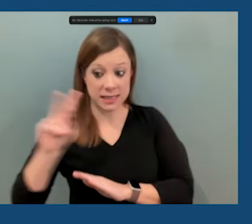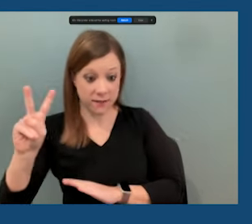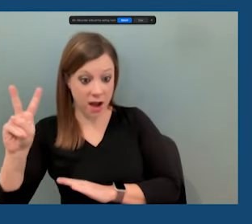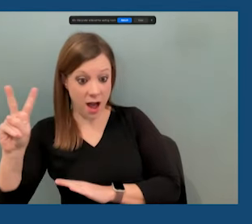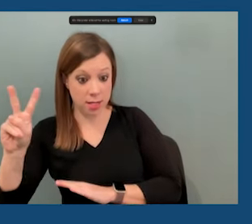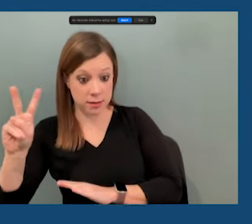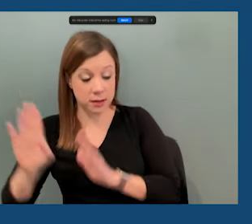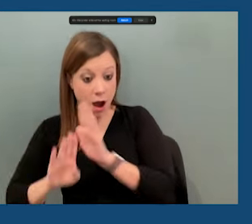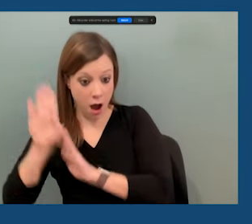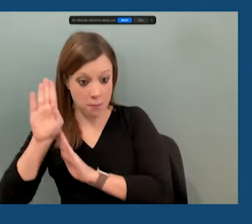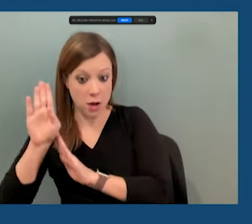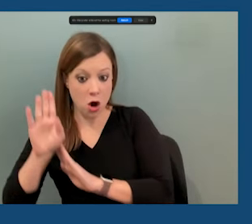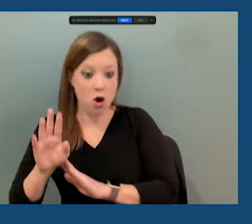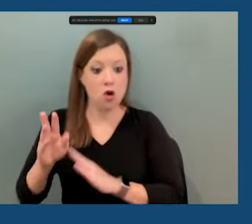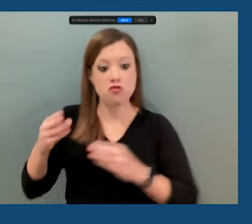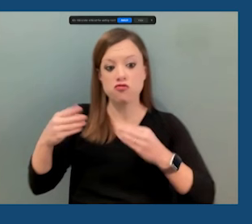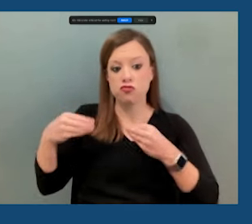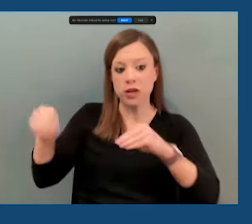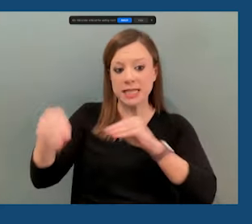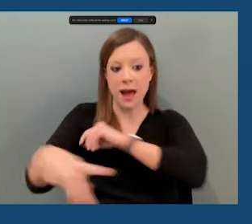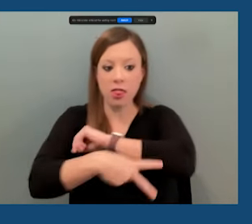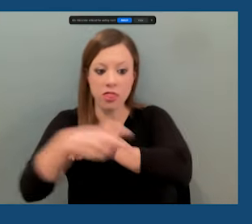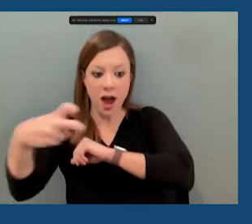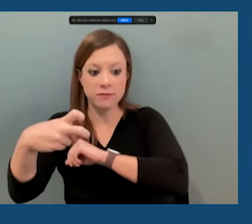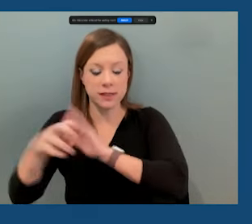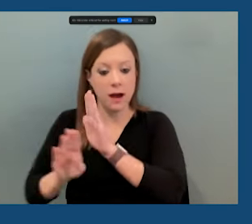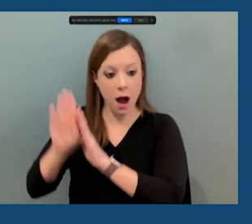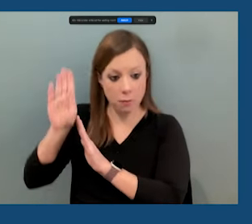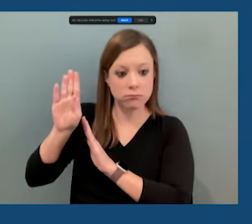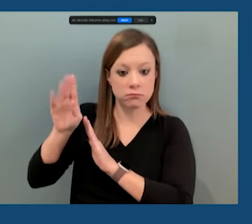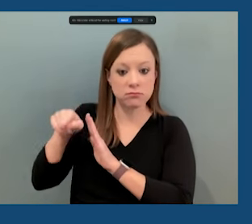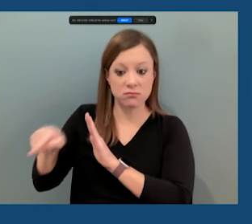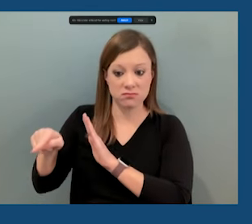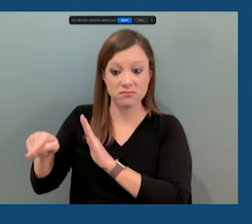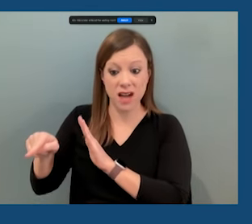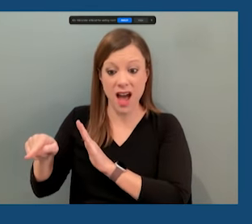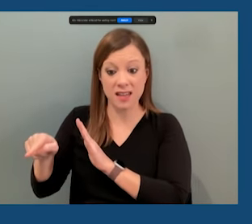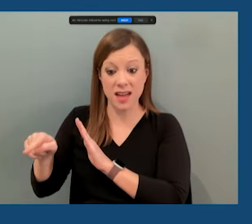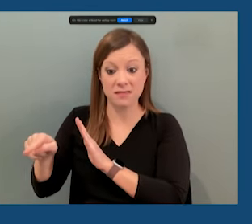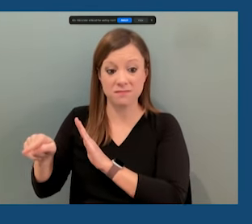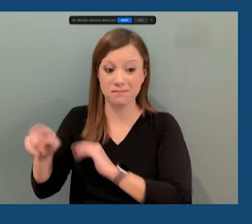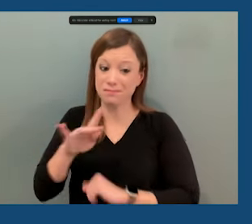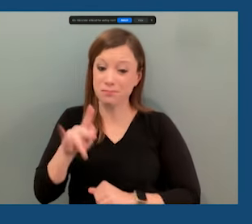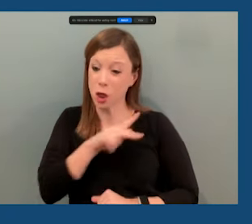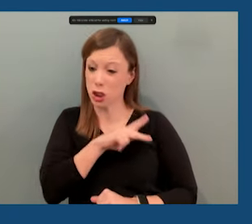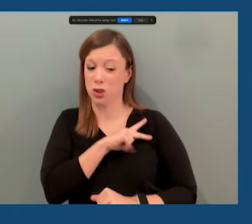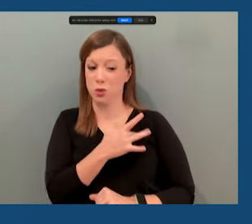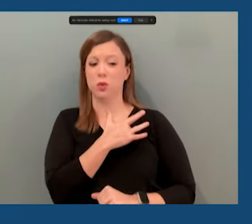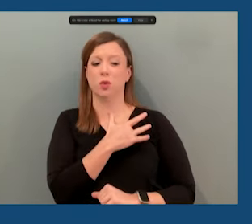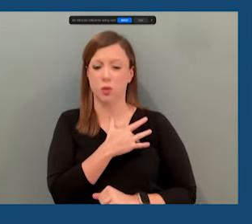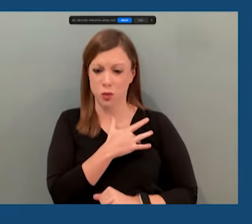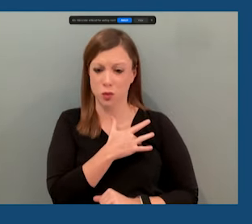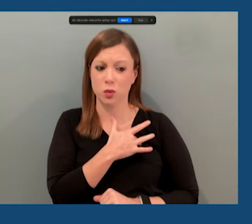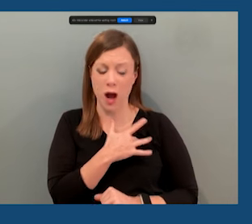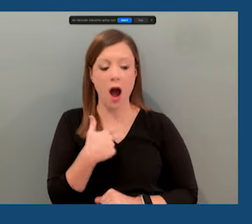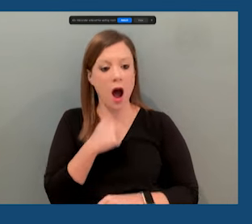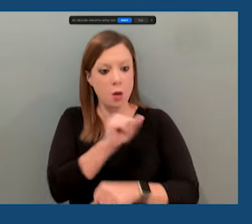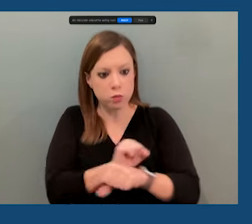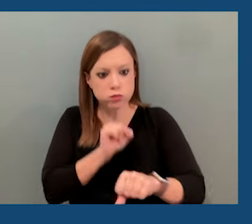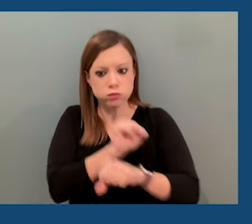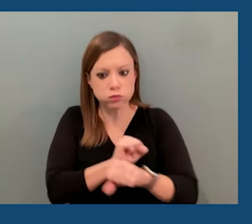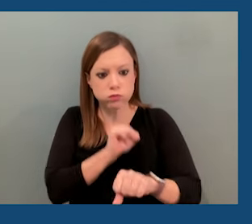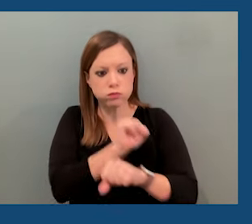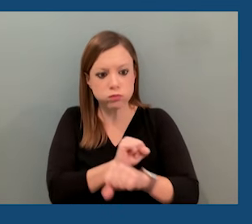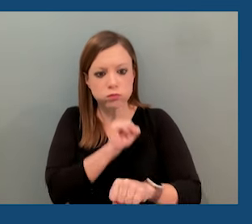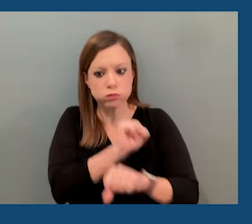up, hurting our small business owners. And this is personal to me. I worked really hard when I was younger to help my mother start a